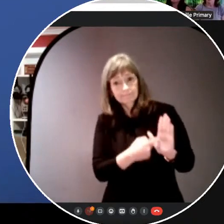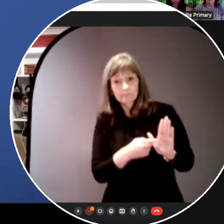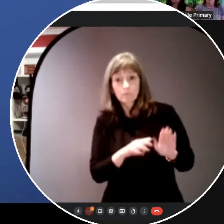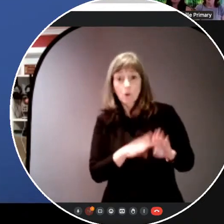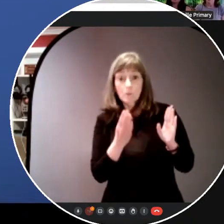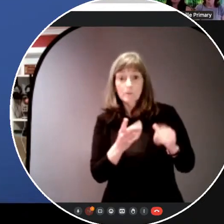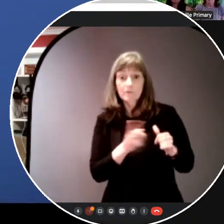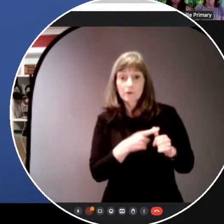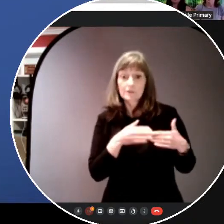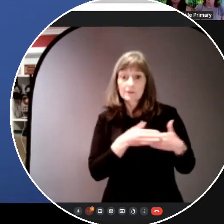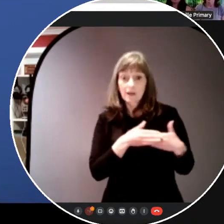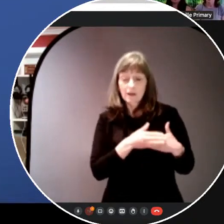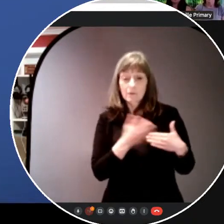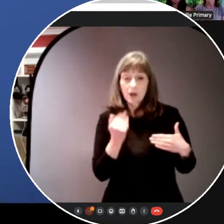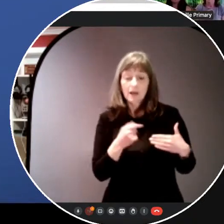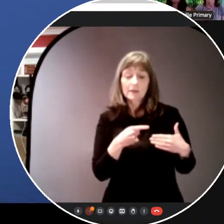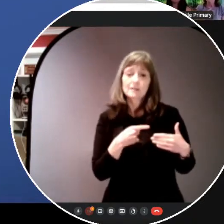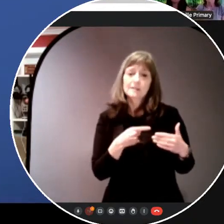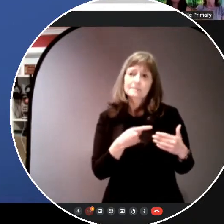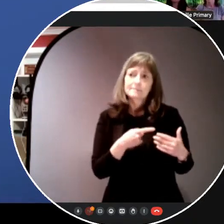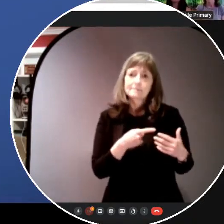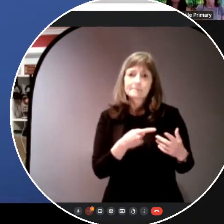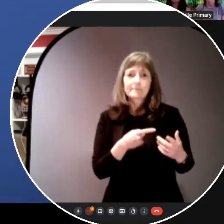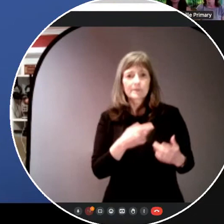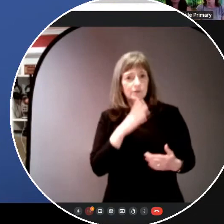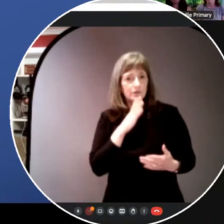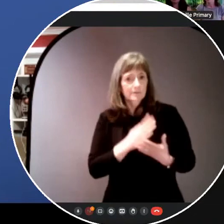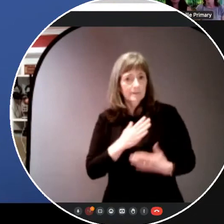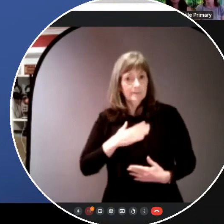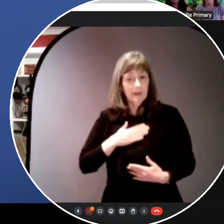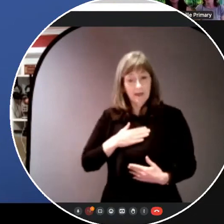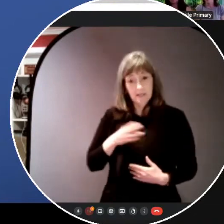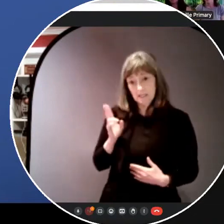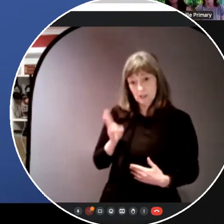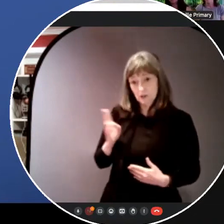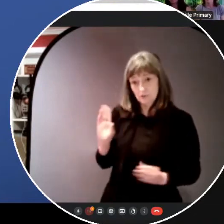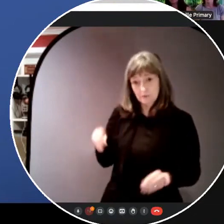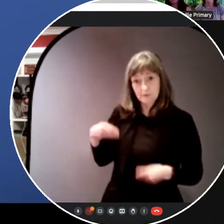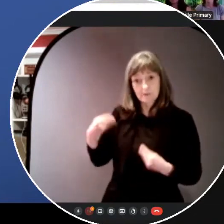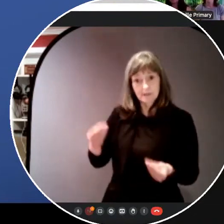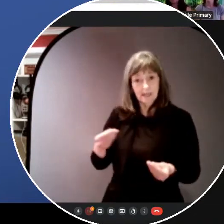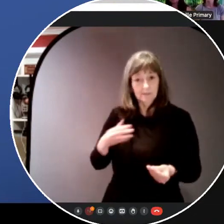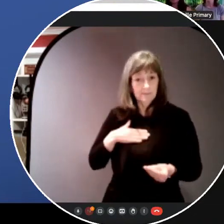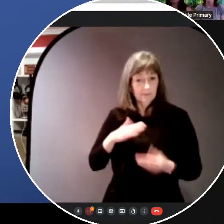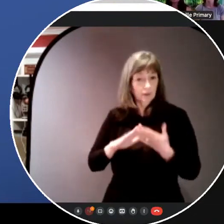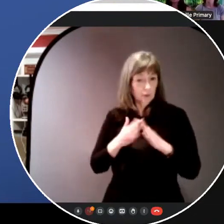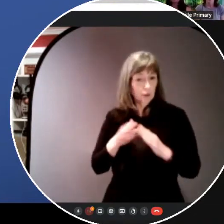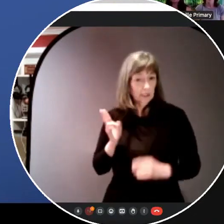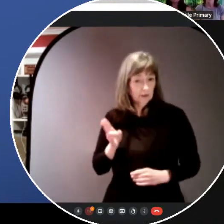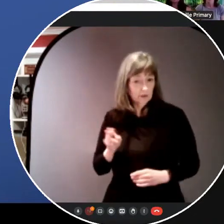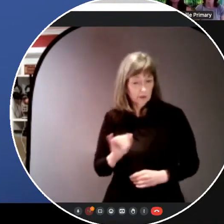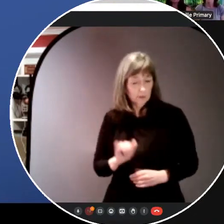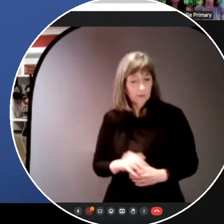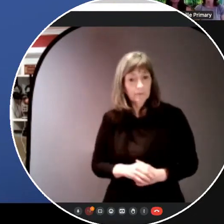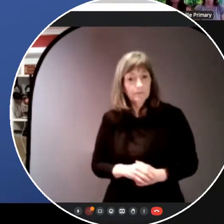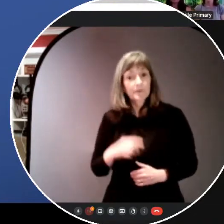because it speaks to my heritage in the community of Bay St. George as well. So I am a Jacquitar, which